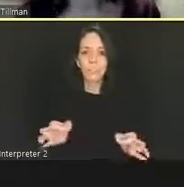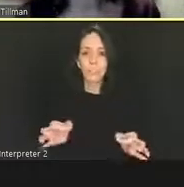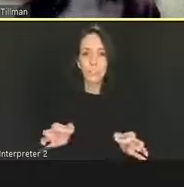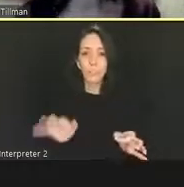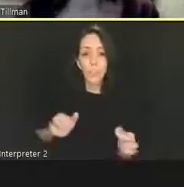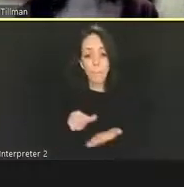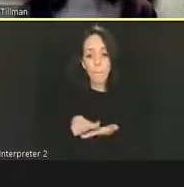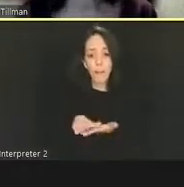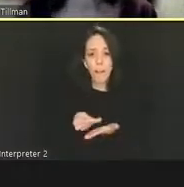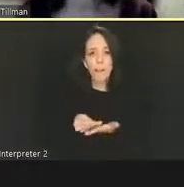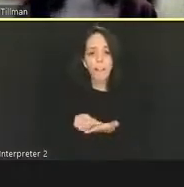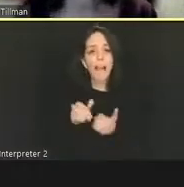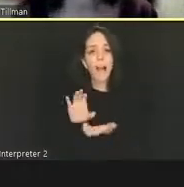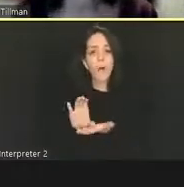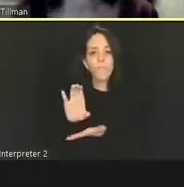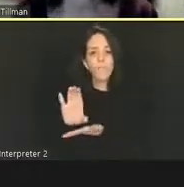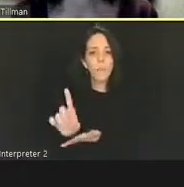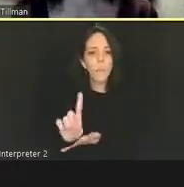county dollars.